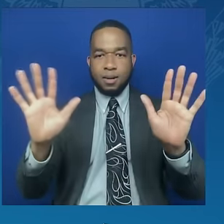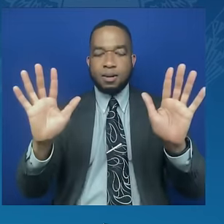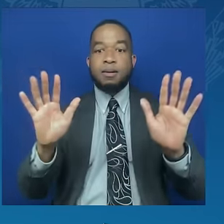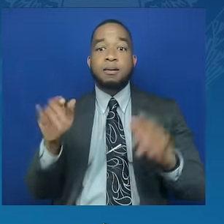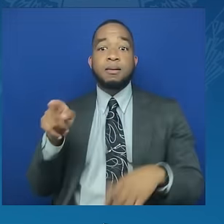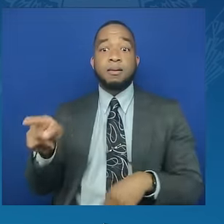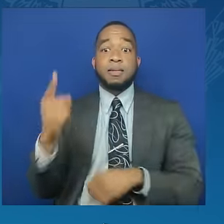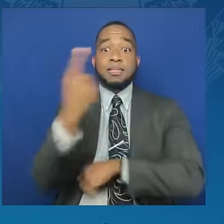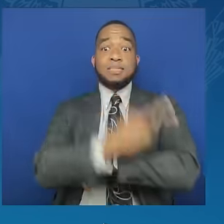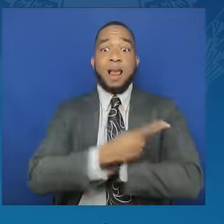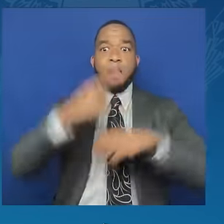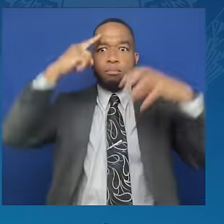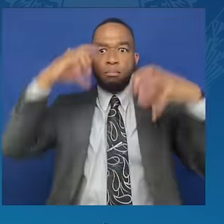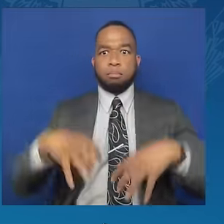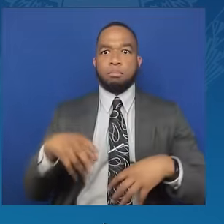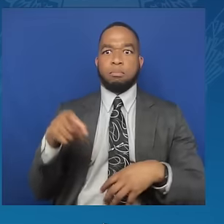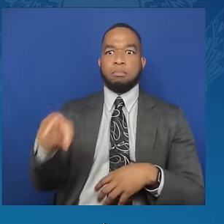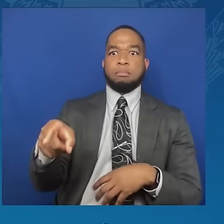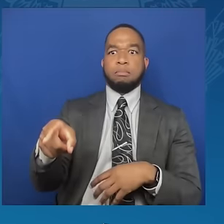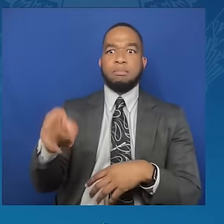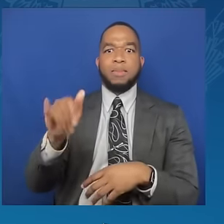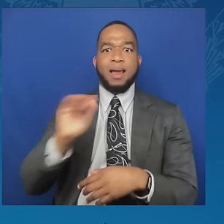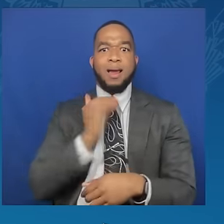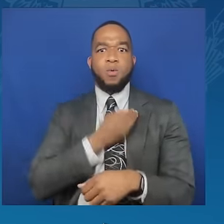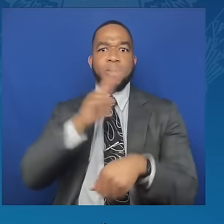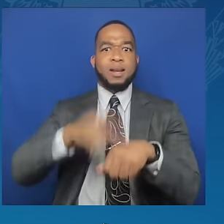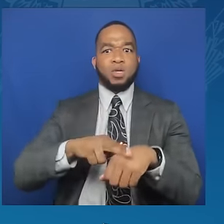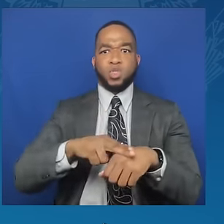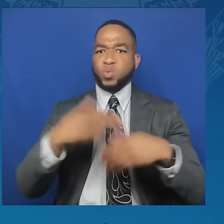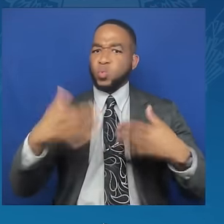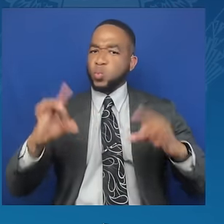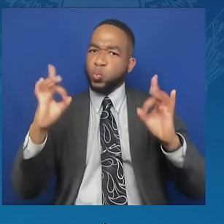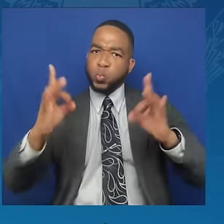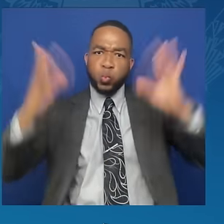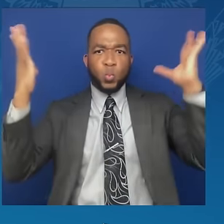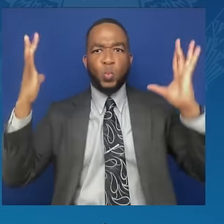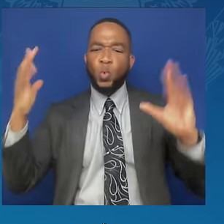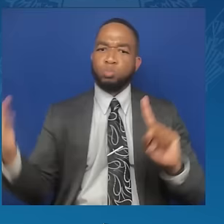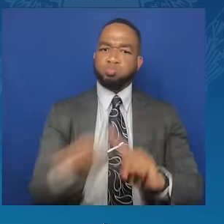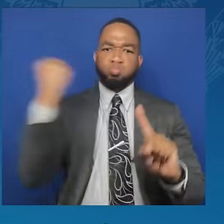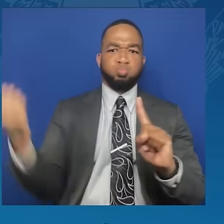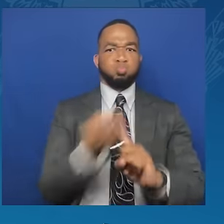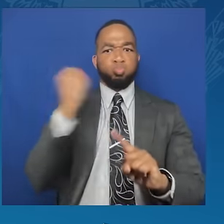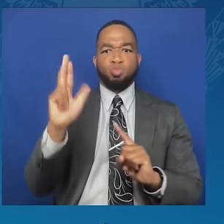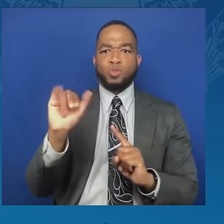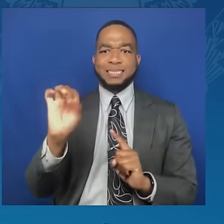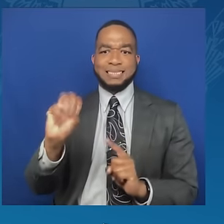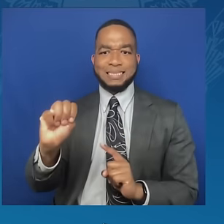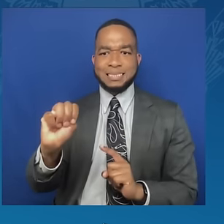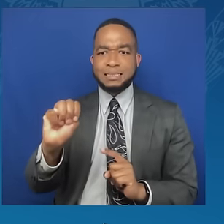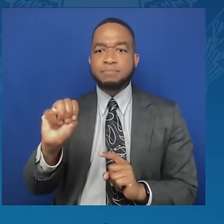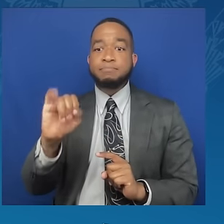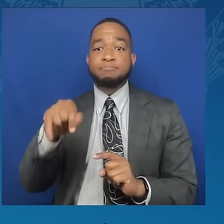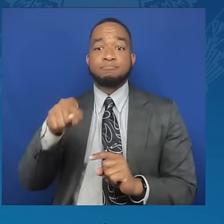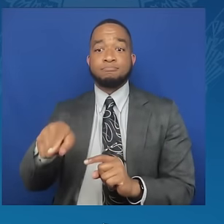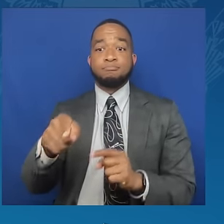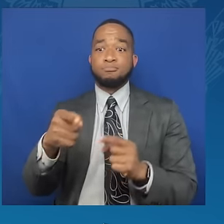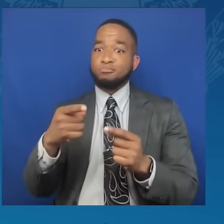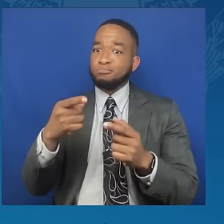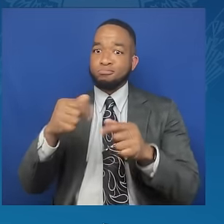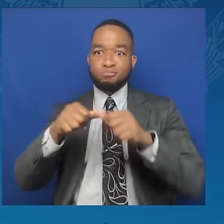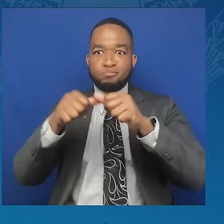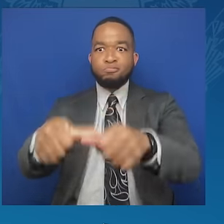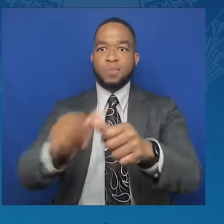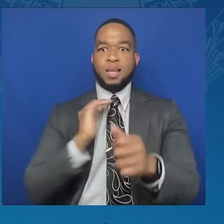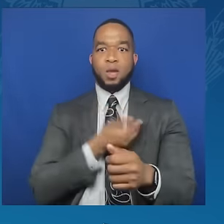action to protect voting rights. But we also remember the legacy of Bloody Sunday isn't just about one